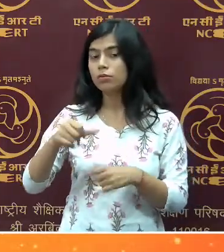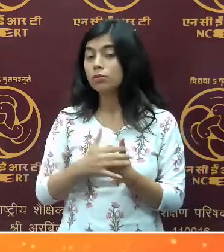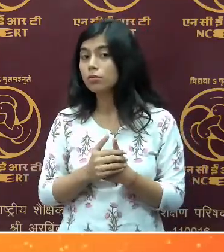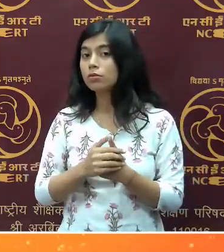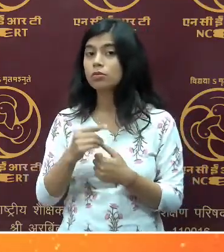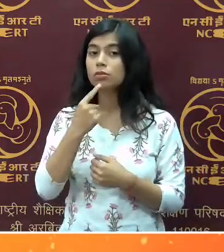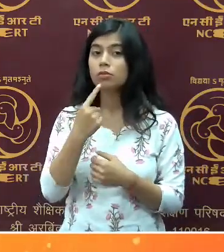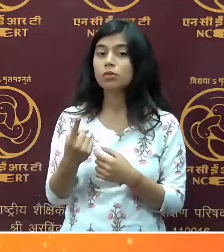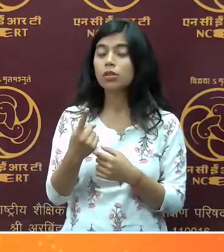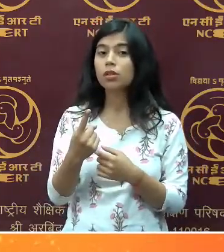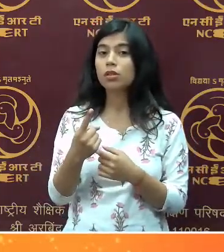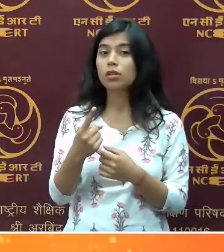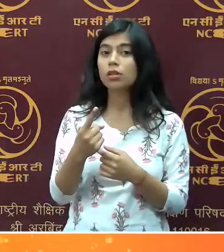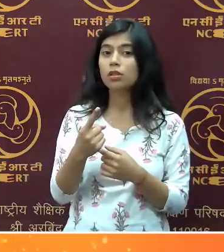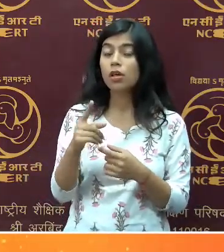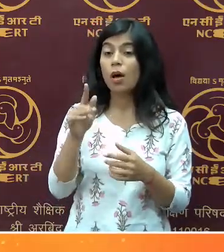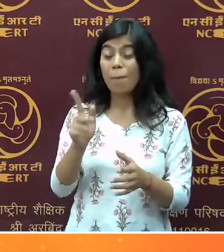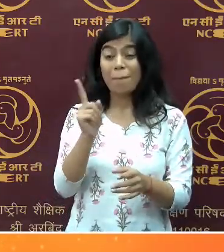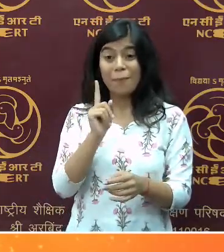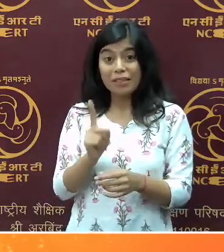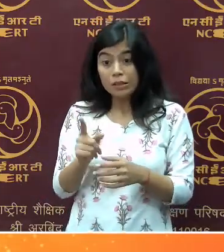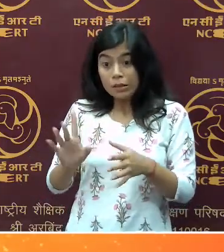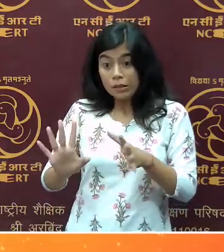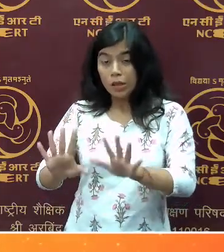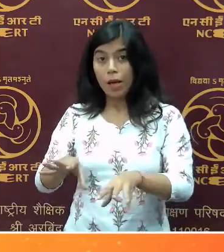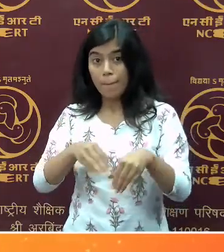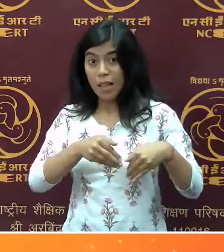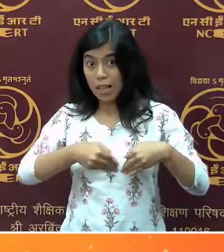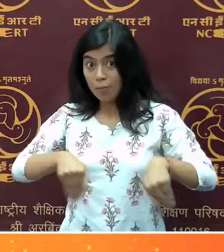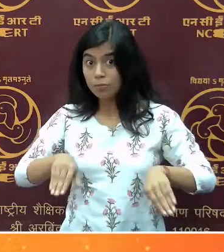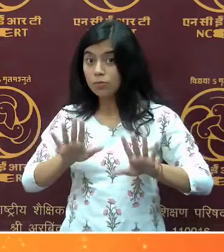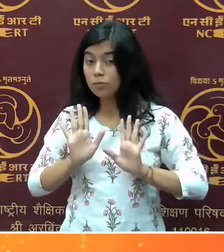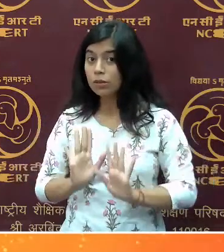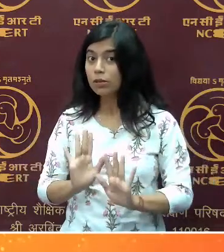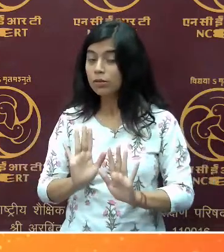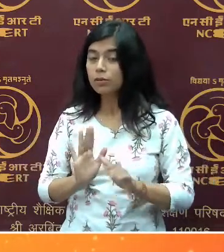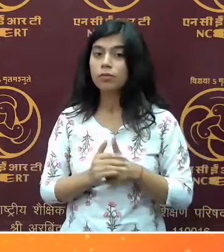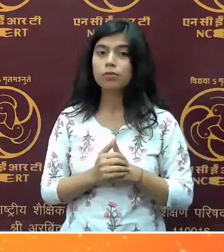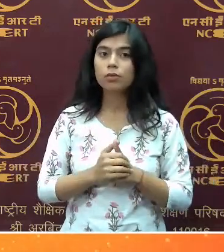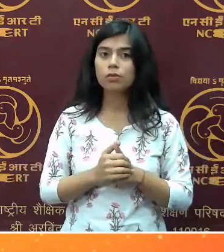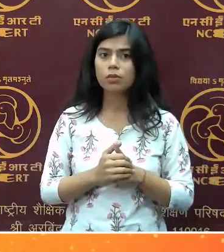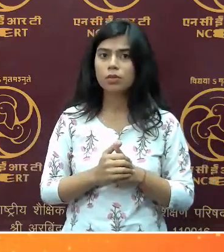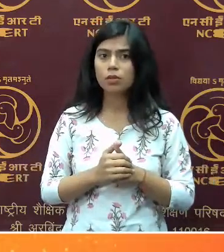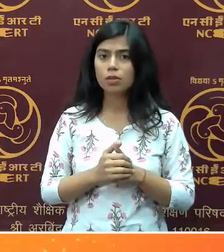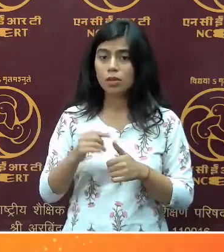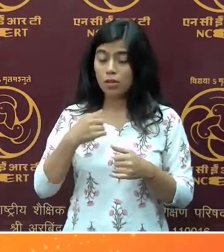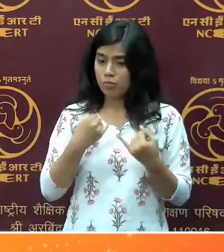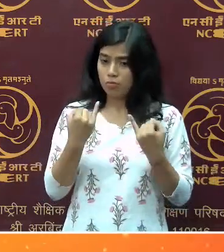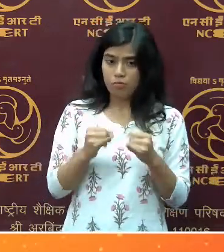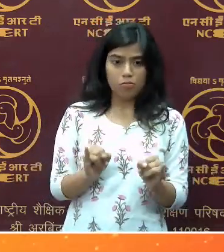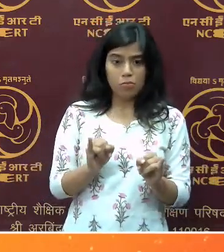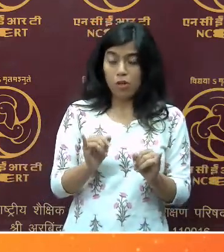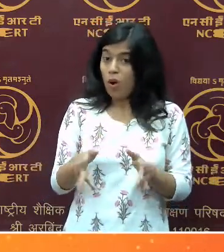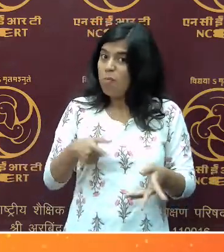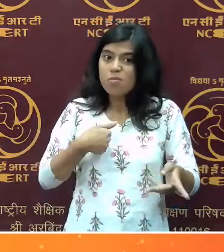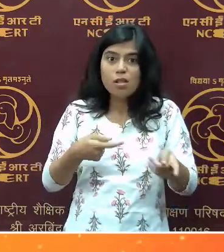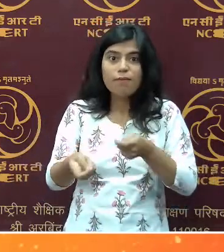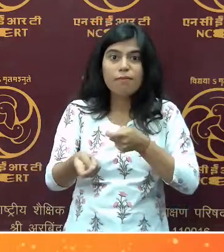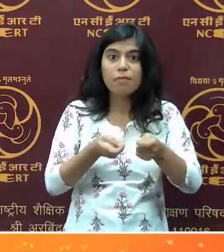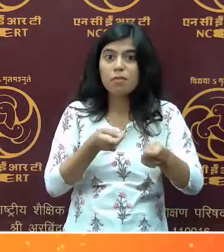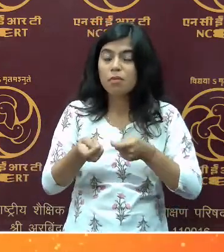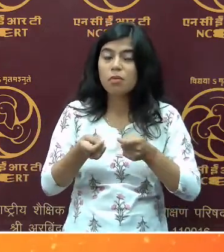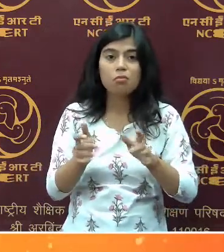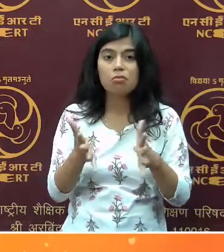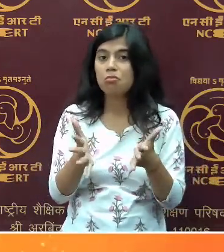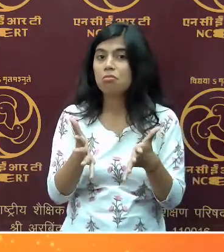about reasonable restrictions, lawful restrictions. So, our freedoms are not unbridled, uncontrolled. There